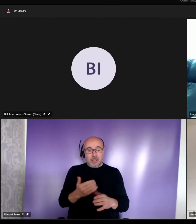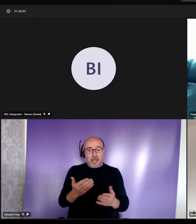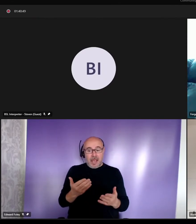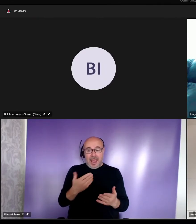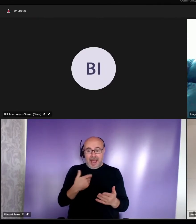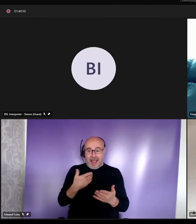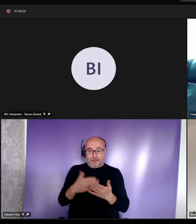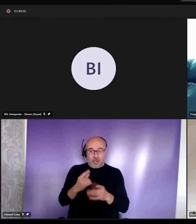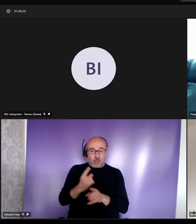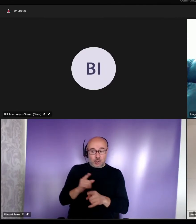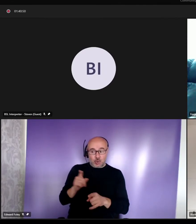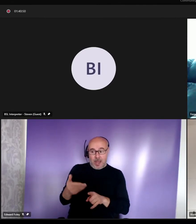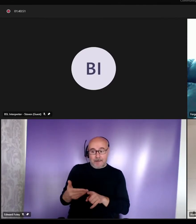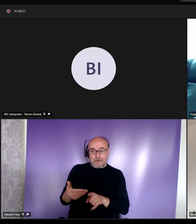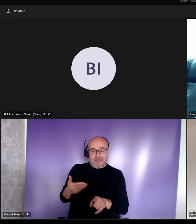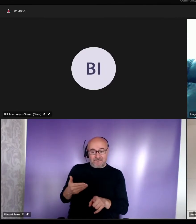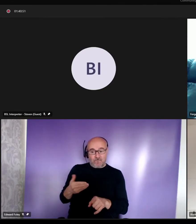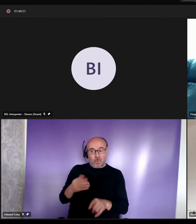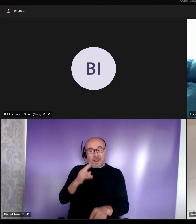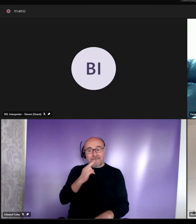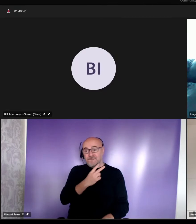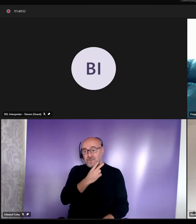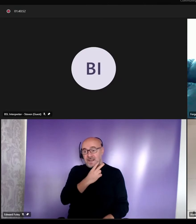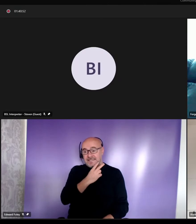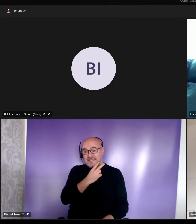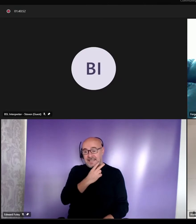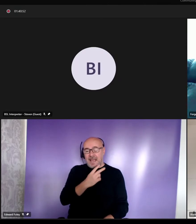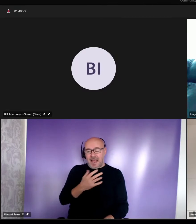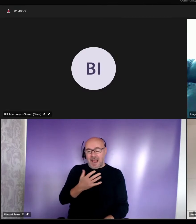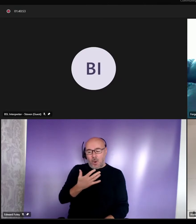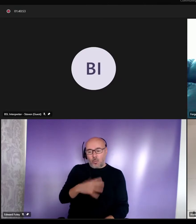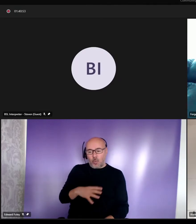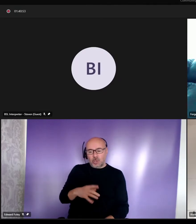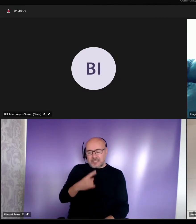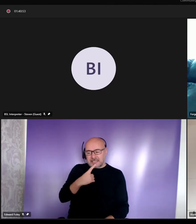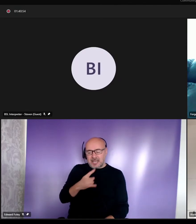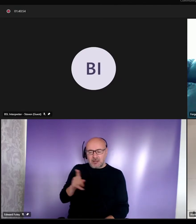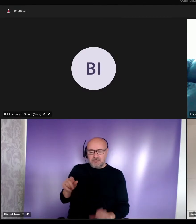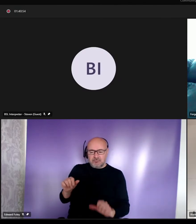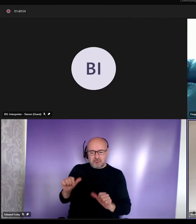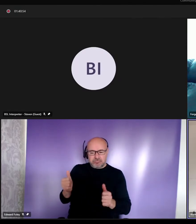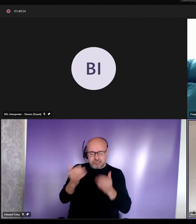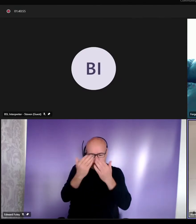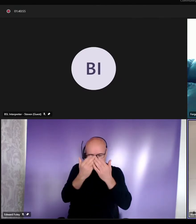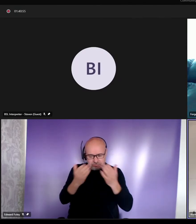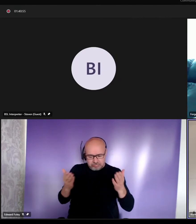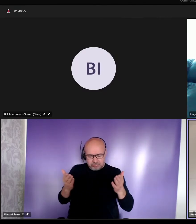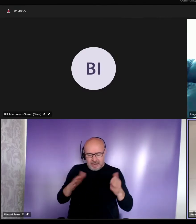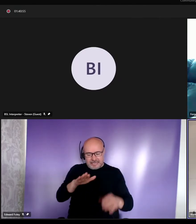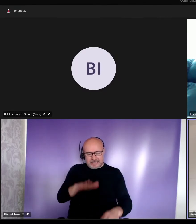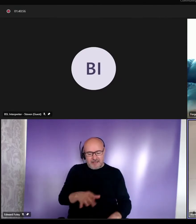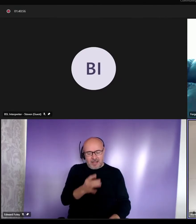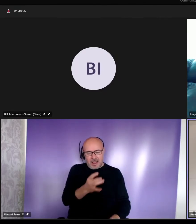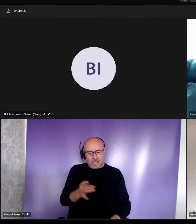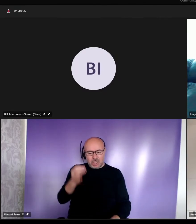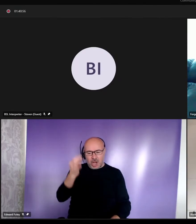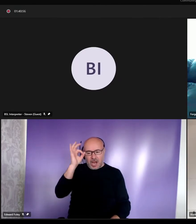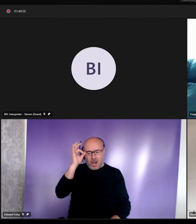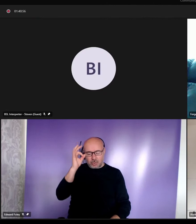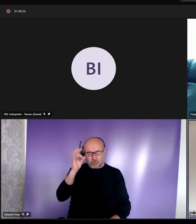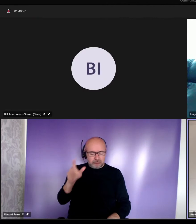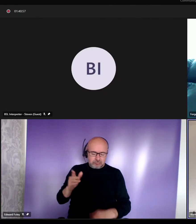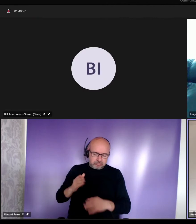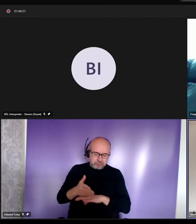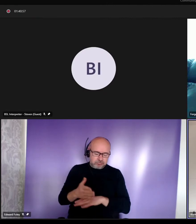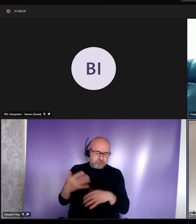best on behalf of the Labour group as well. She was a good servant to South Lanarkshire Council. Thanks, Okay. Chair. Thanks, Jerry.